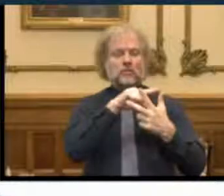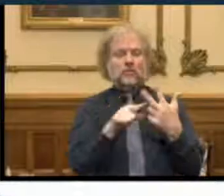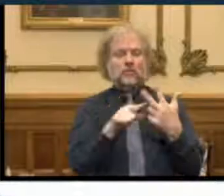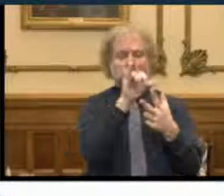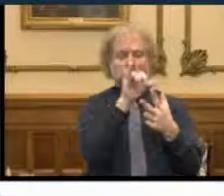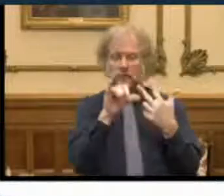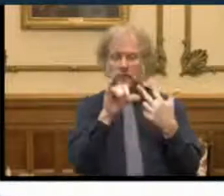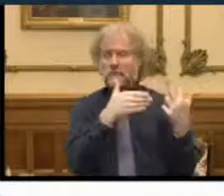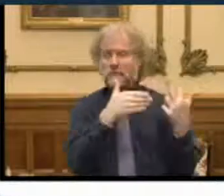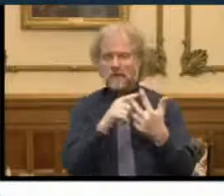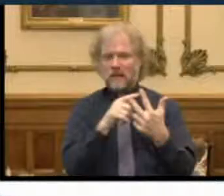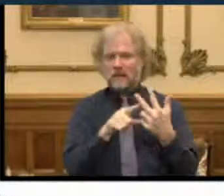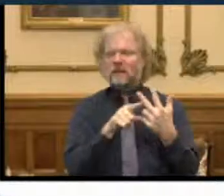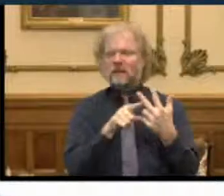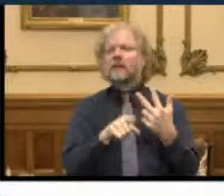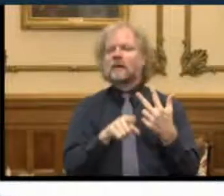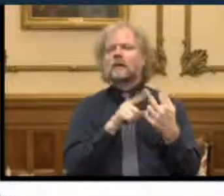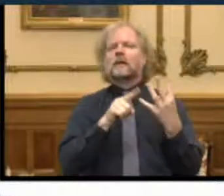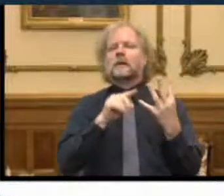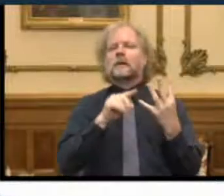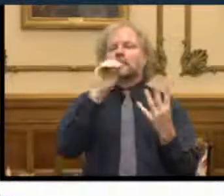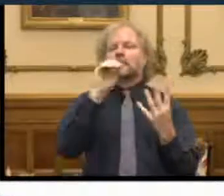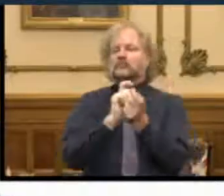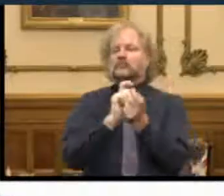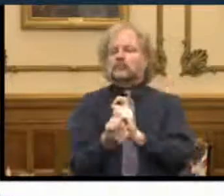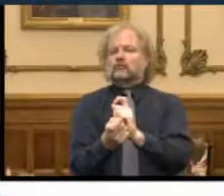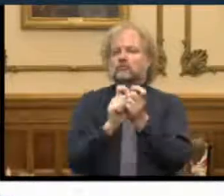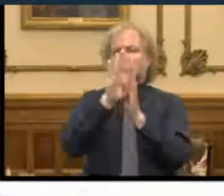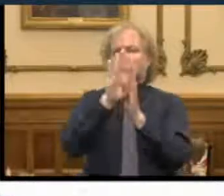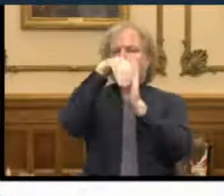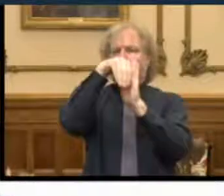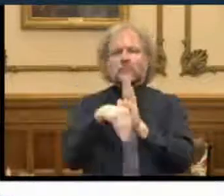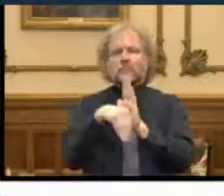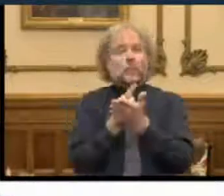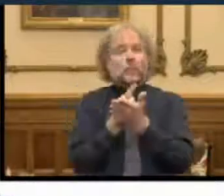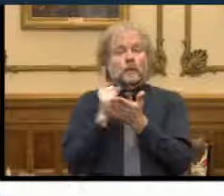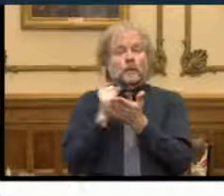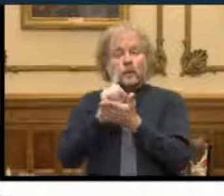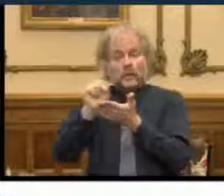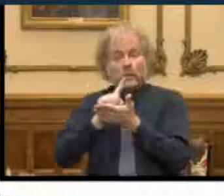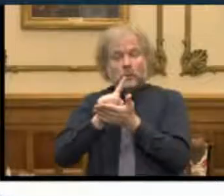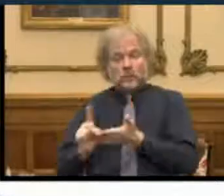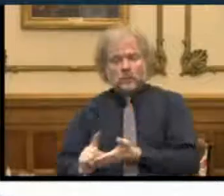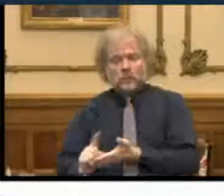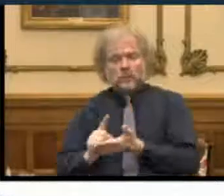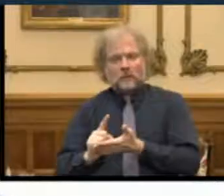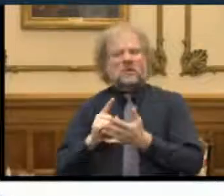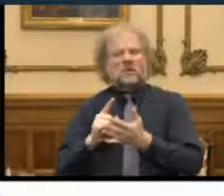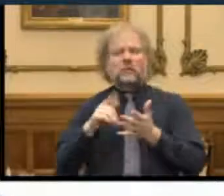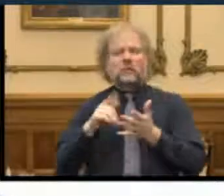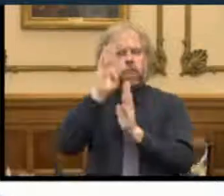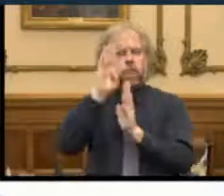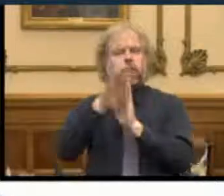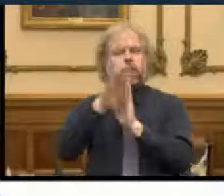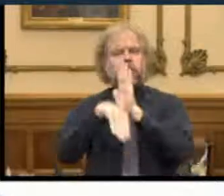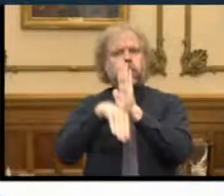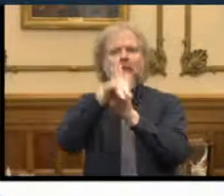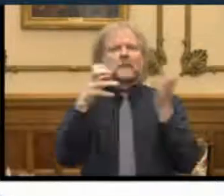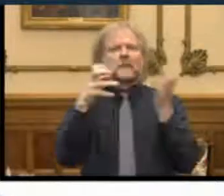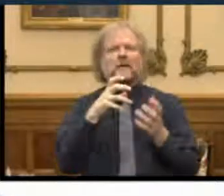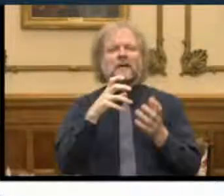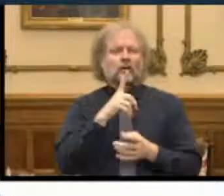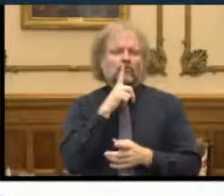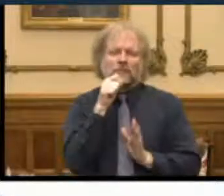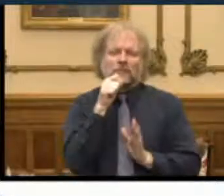we determined that including the percent change in the positivity from week to week introduced too much volatility and wasn't truly